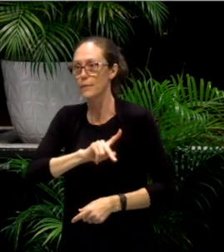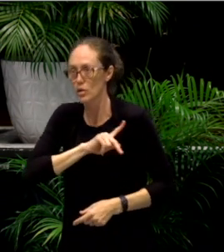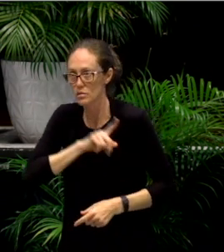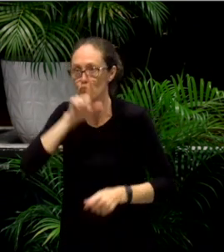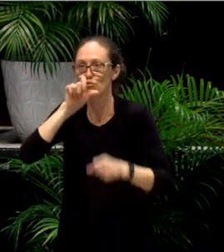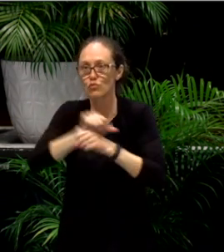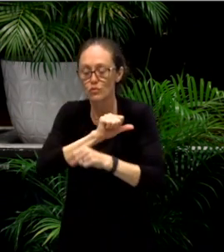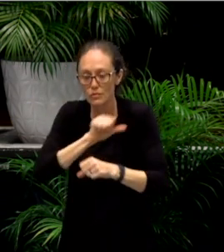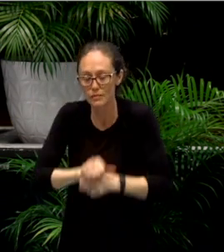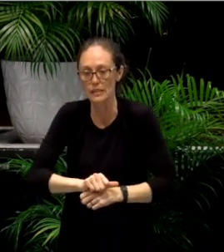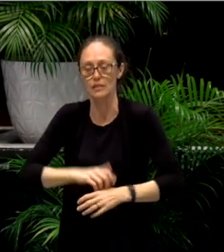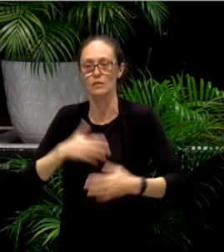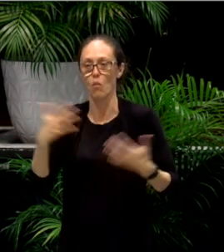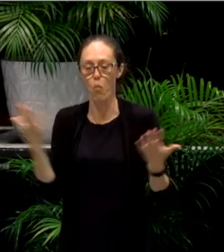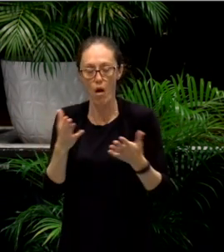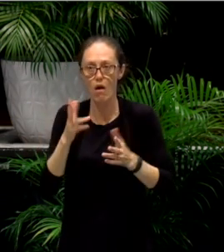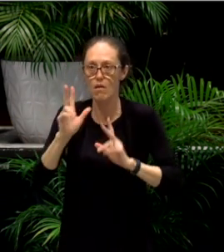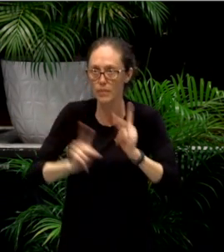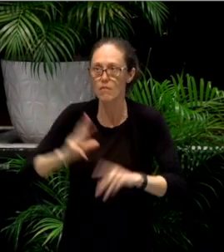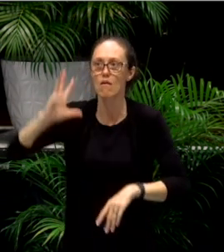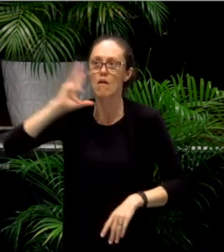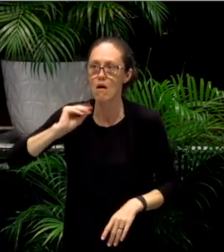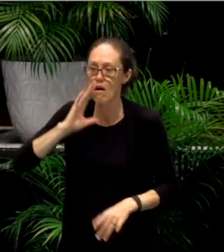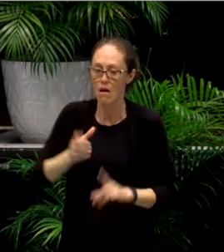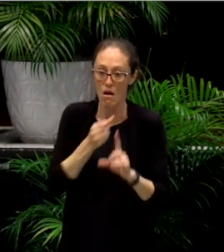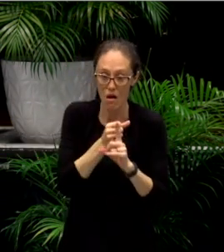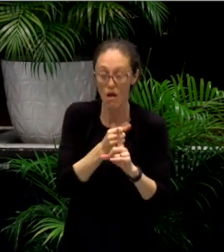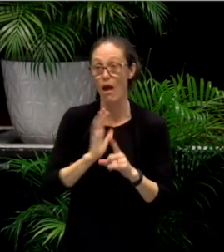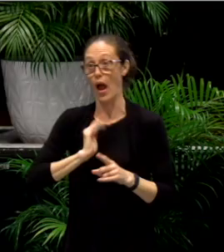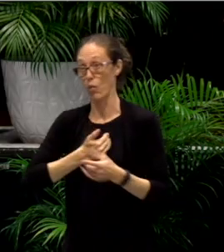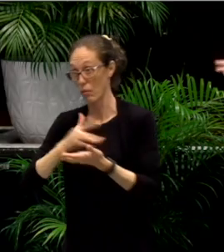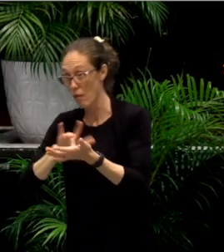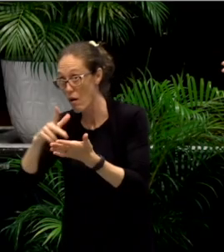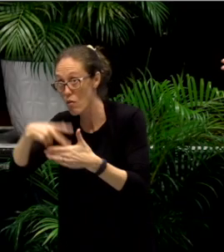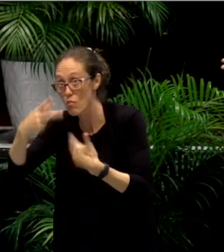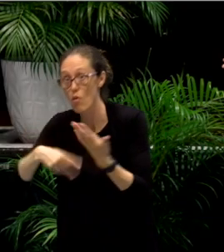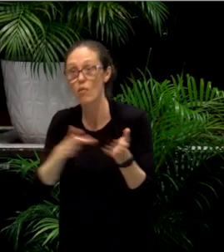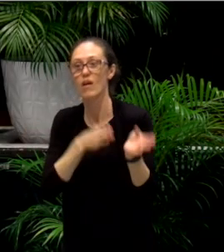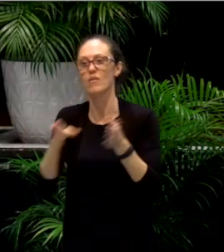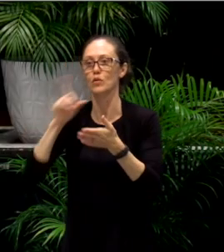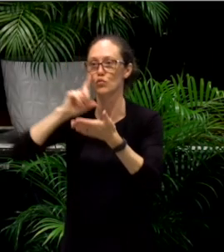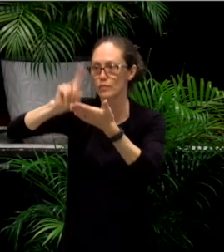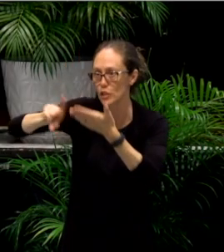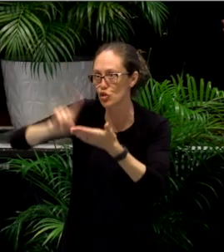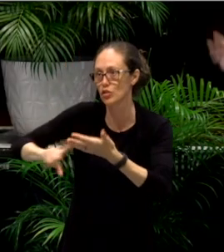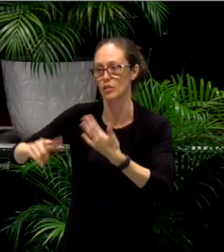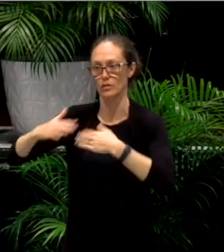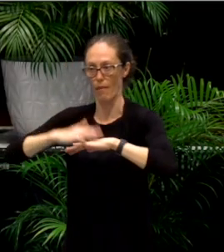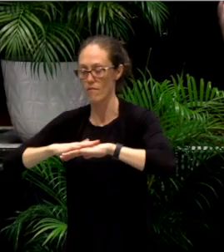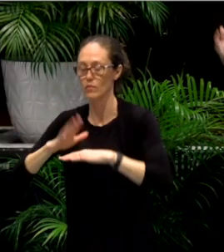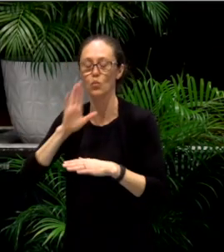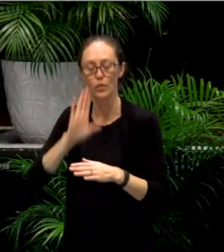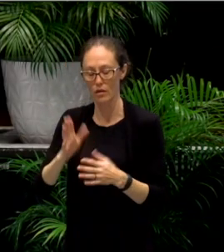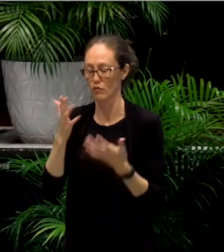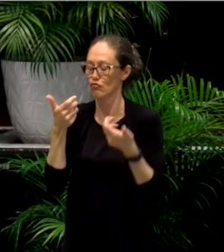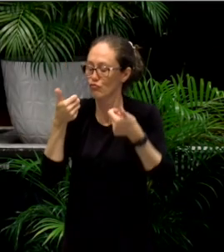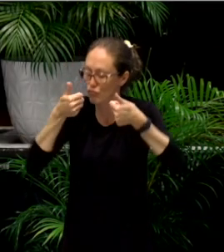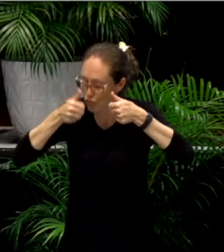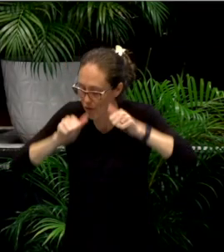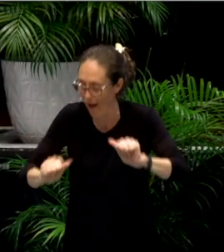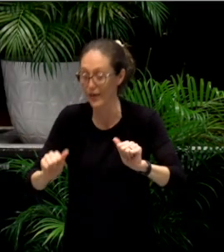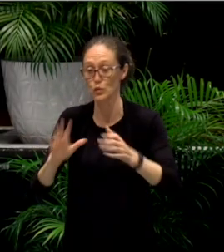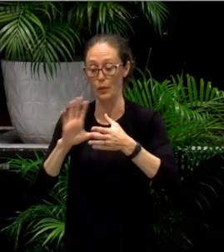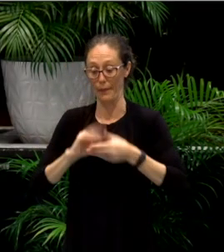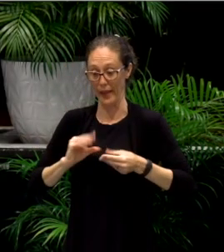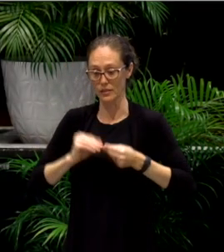tangible impact on individuals, on our medical programs, on our research platform. So we are trying to get